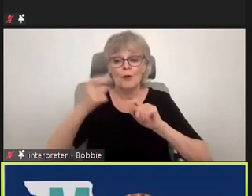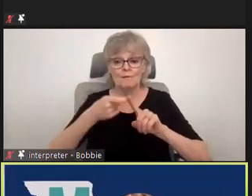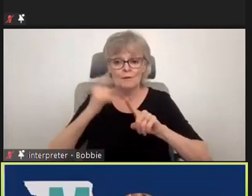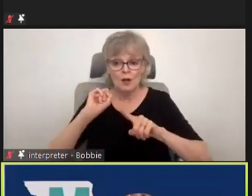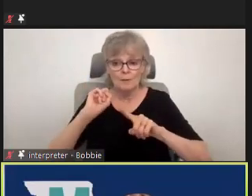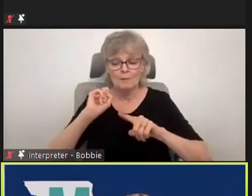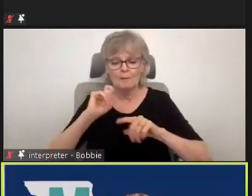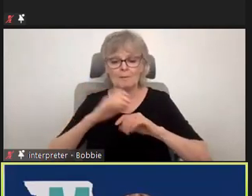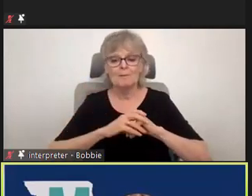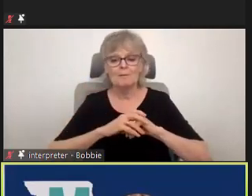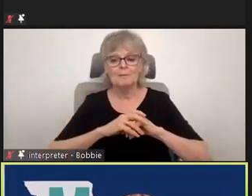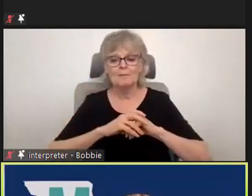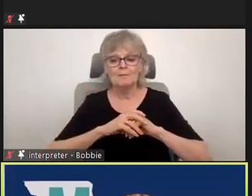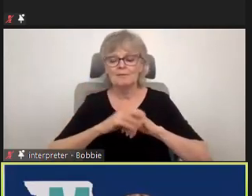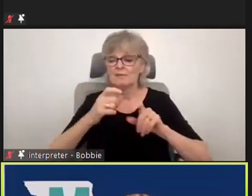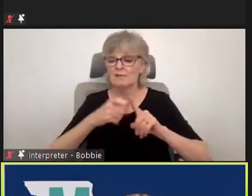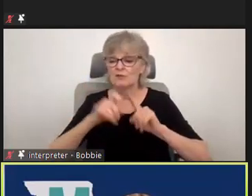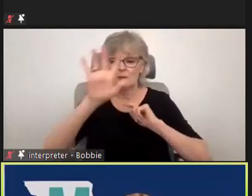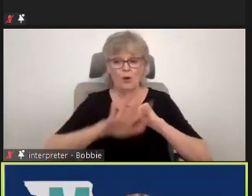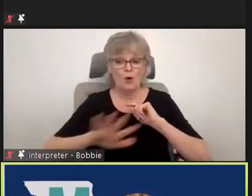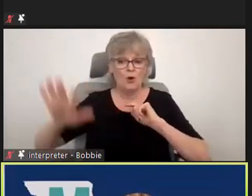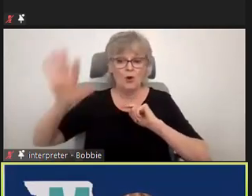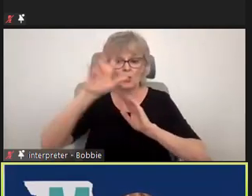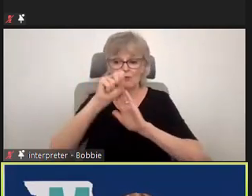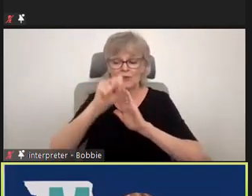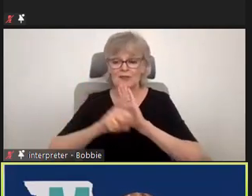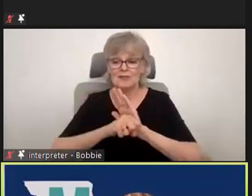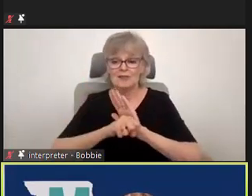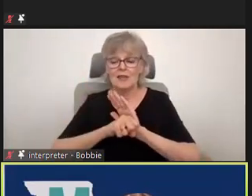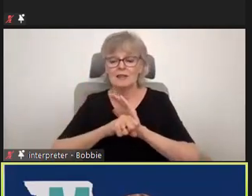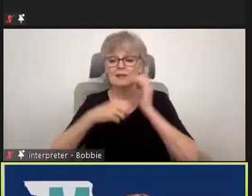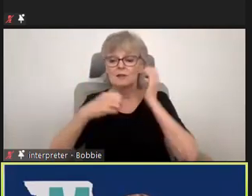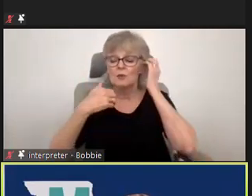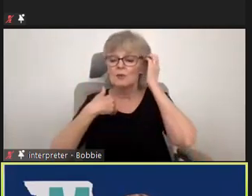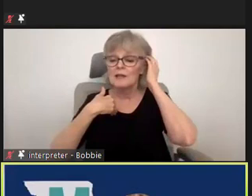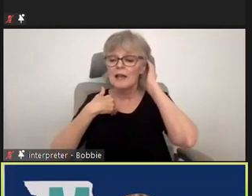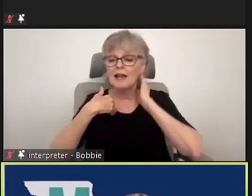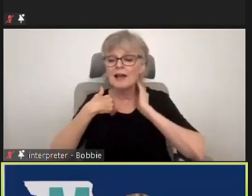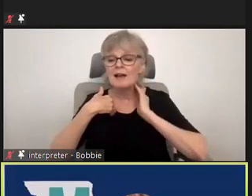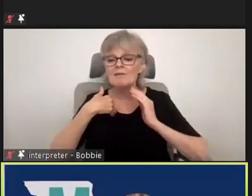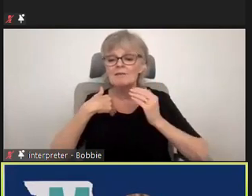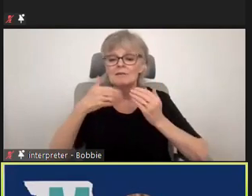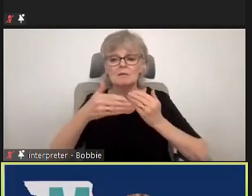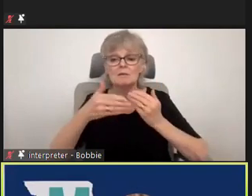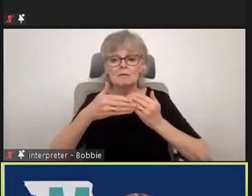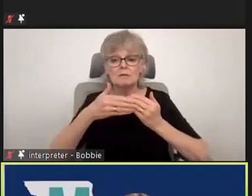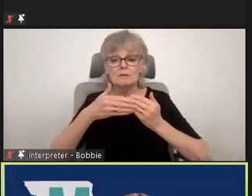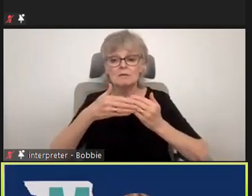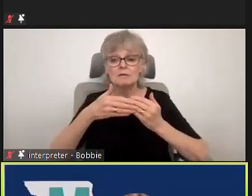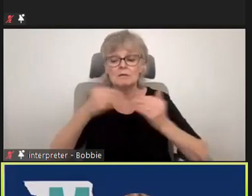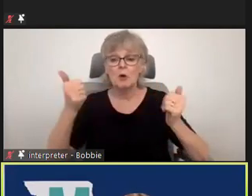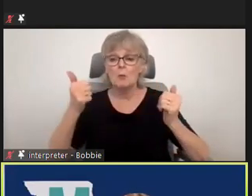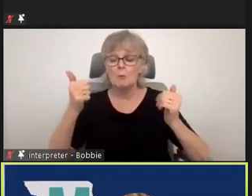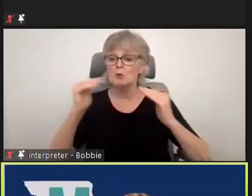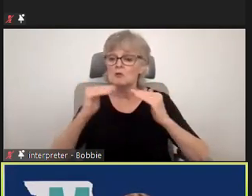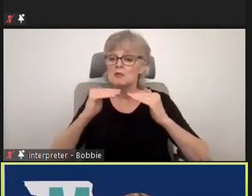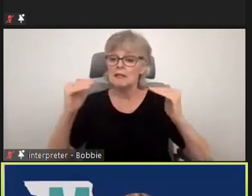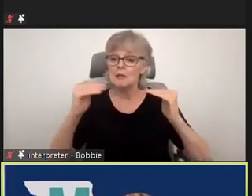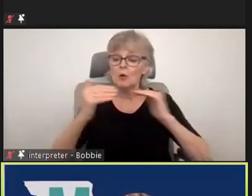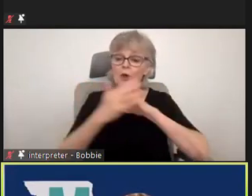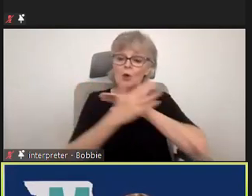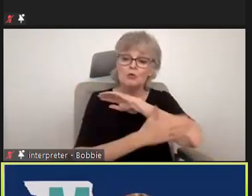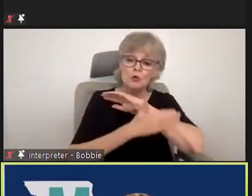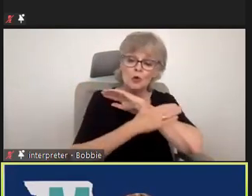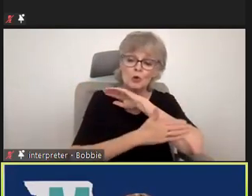were from all over the state, and we have almost an equal rural and